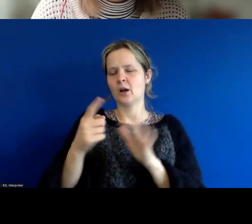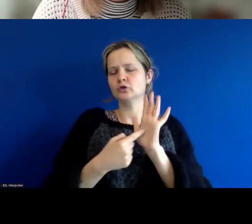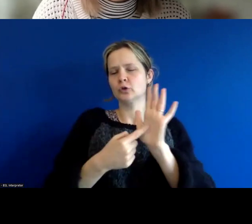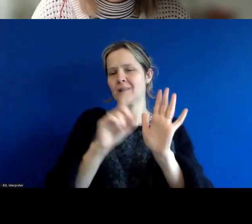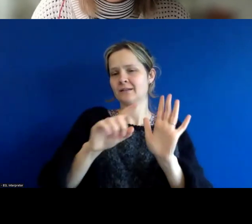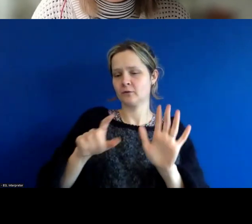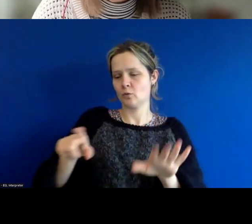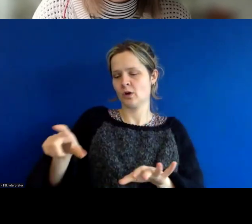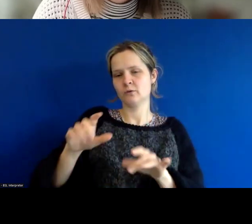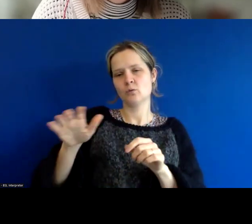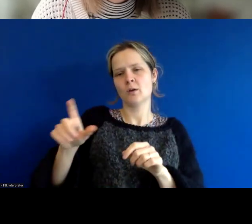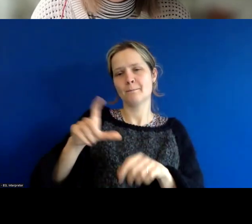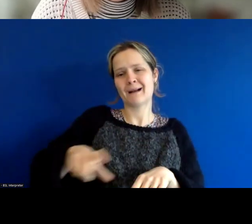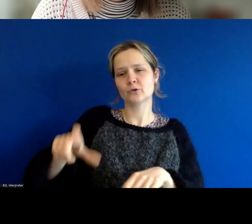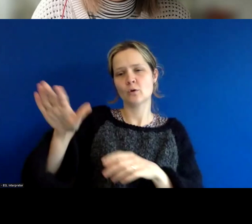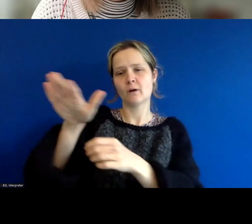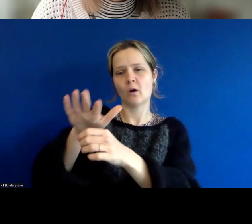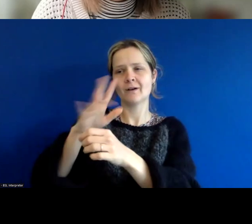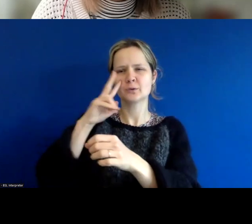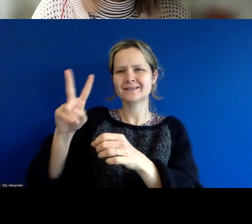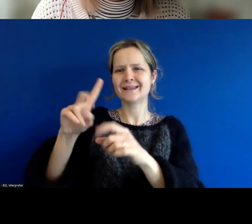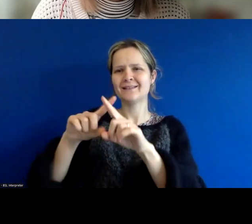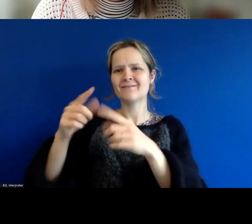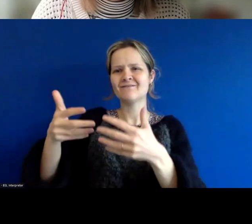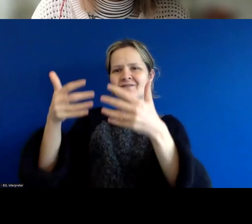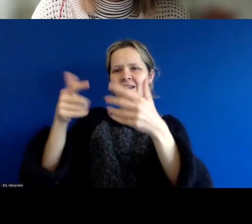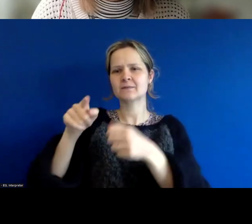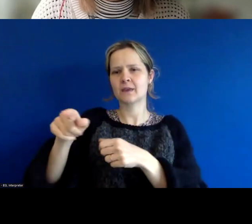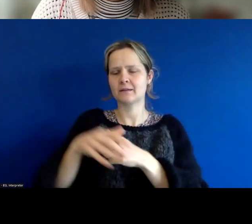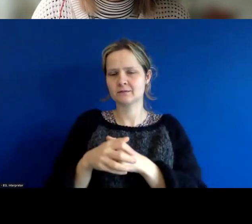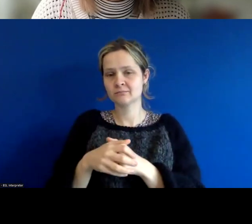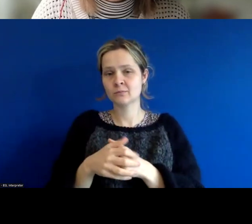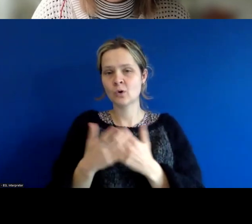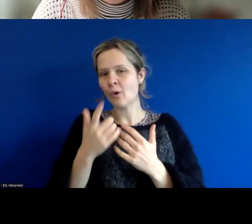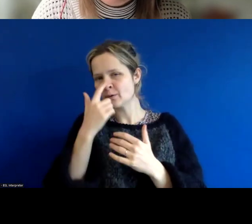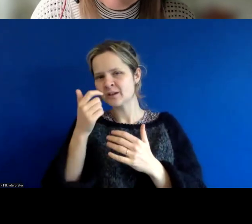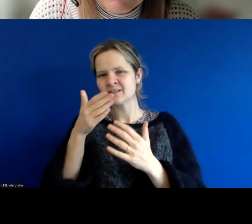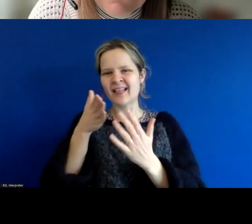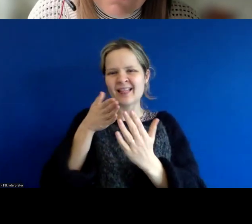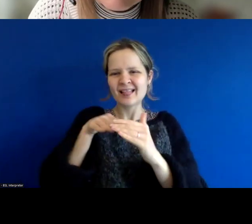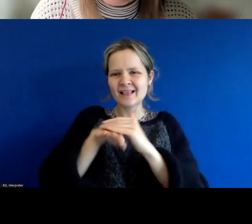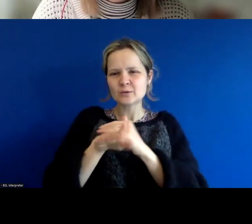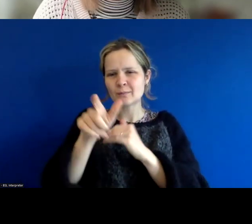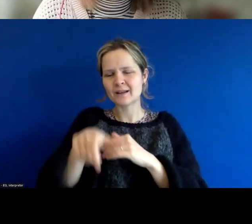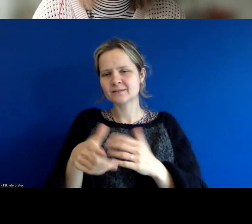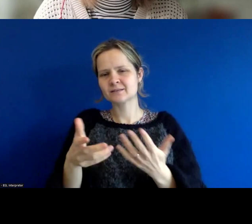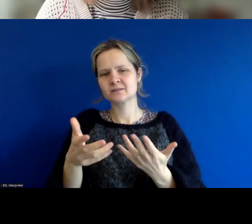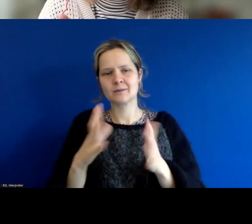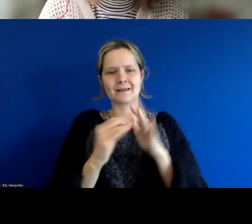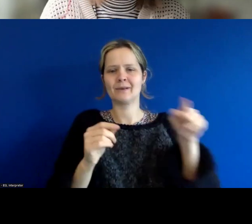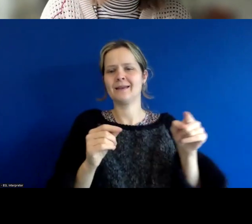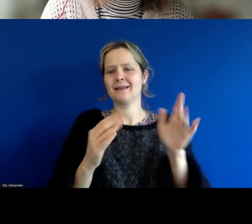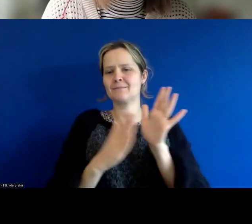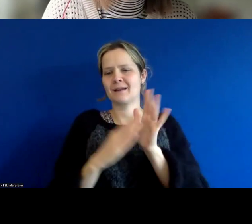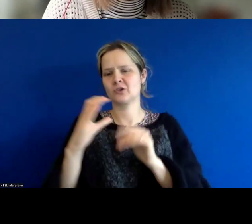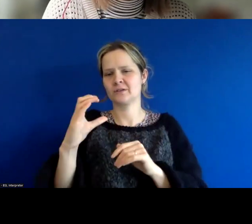different figures that appear. And you can navigate into a place. So here we've selected Manchester, but